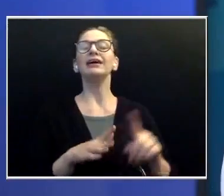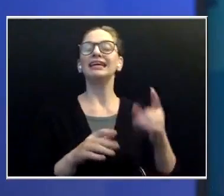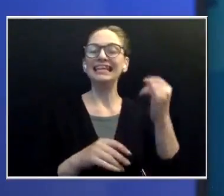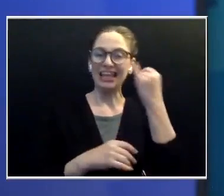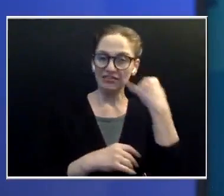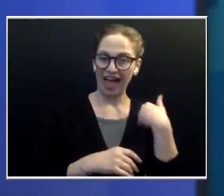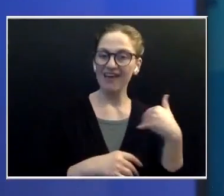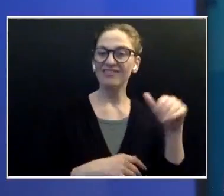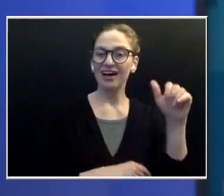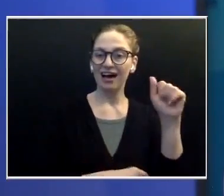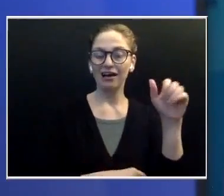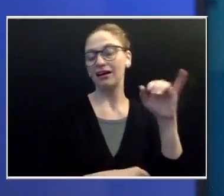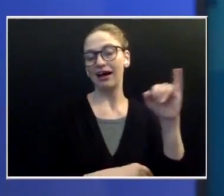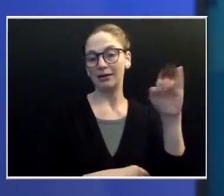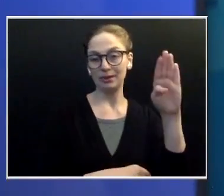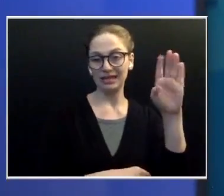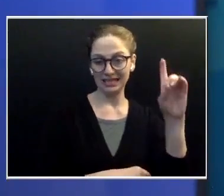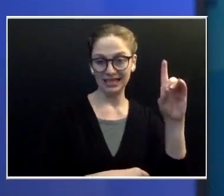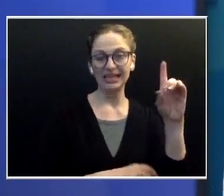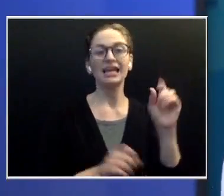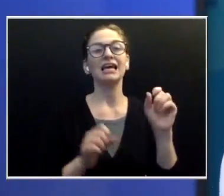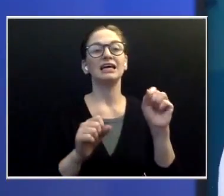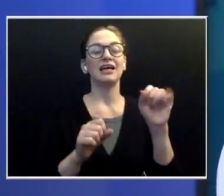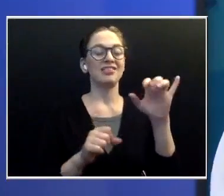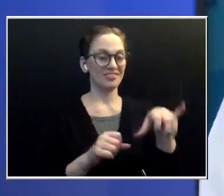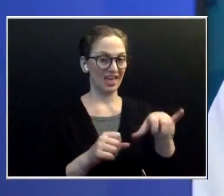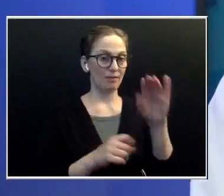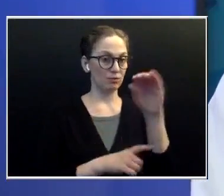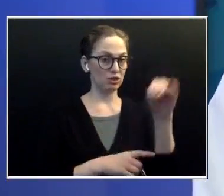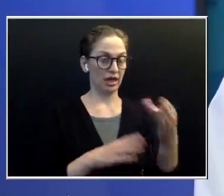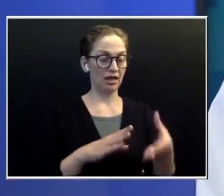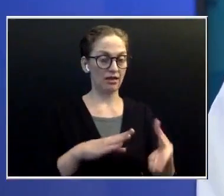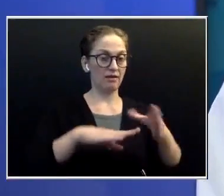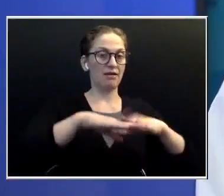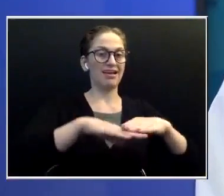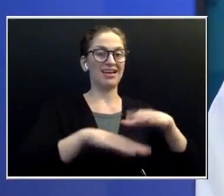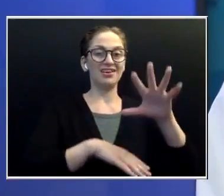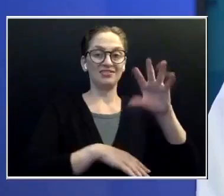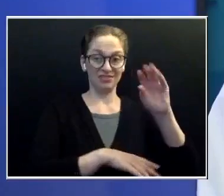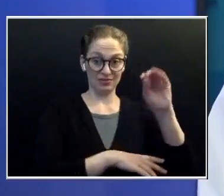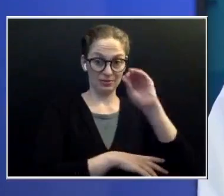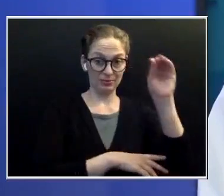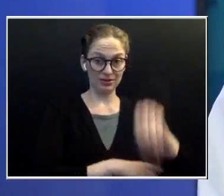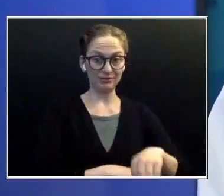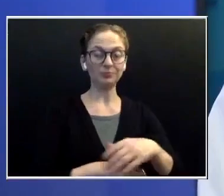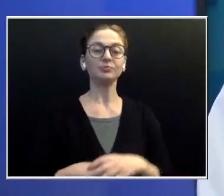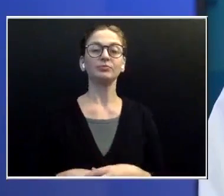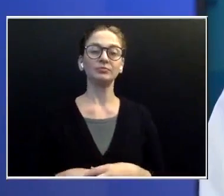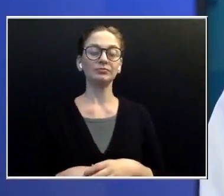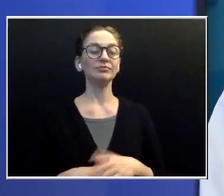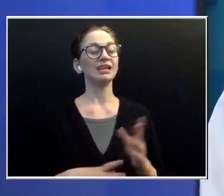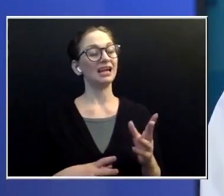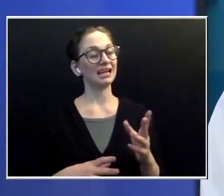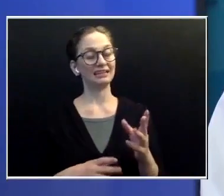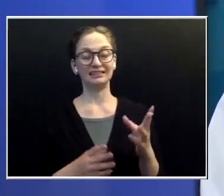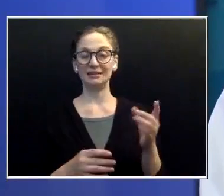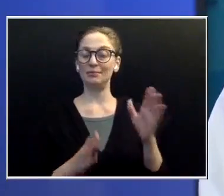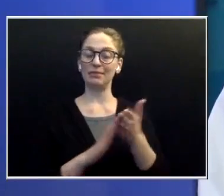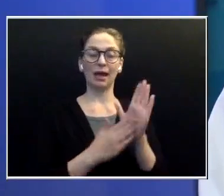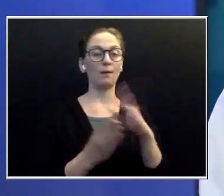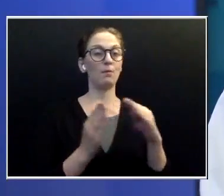So more patients actually with IBD, when they have C. diff, they are sicker, and the risk of mortality, even patients dying from C. diff if they have IBD, is